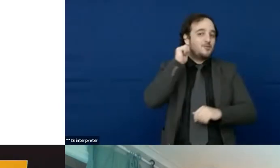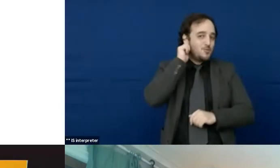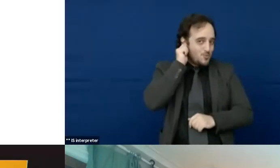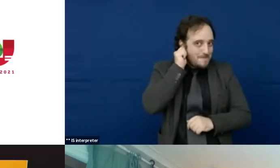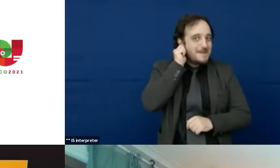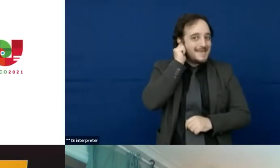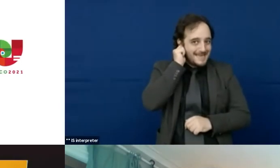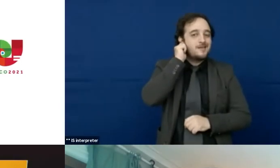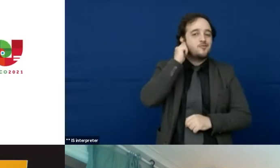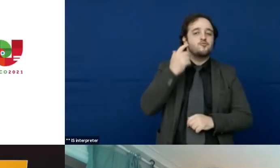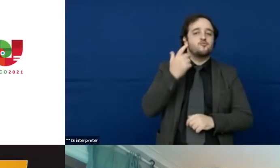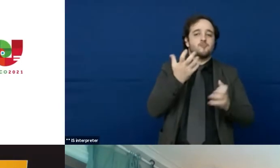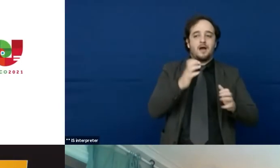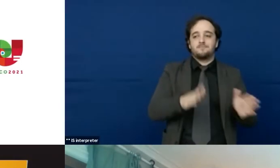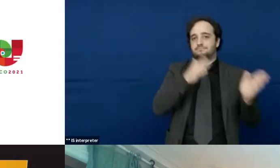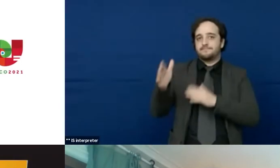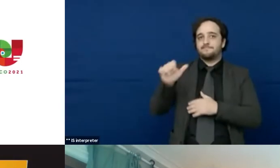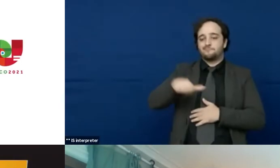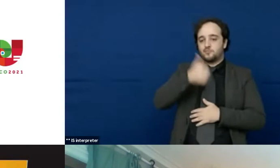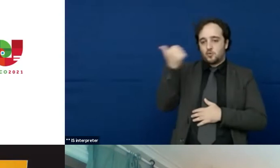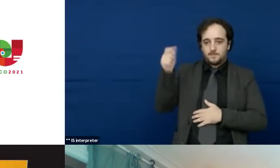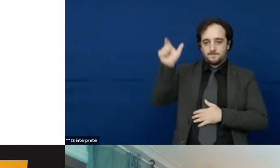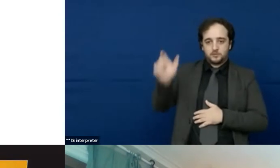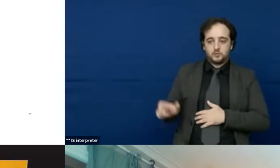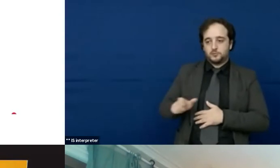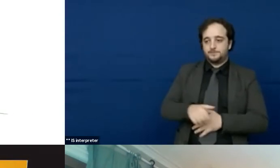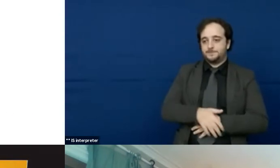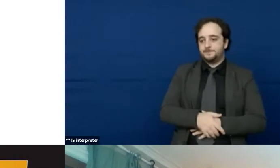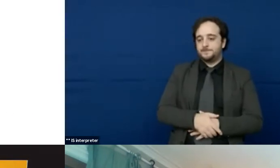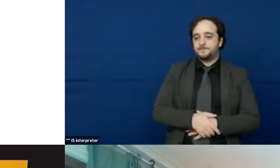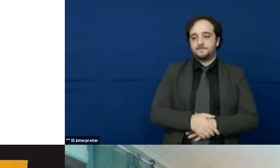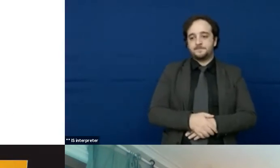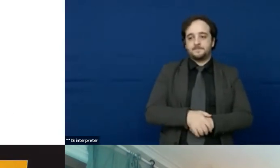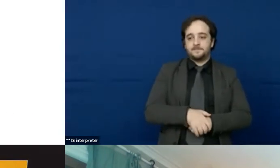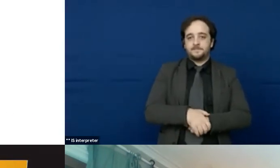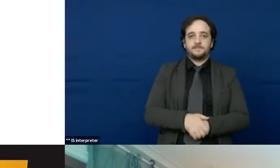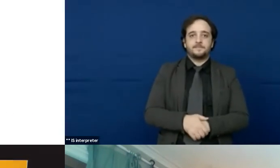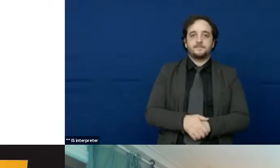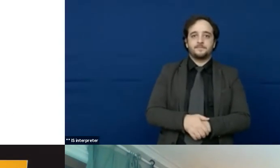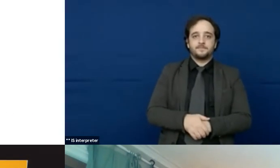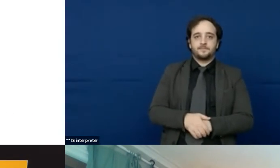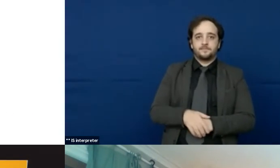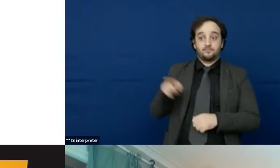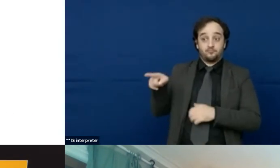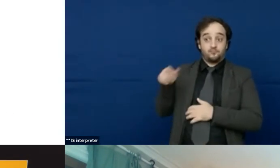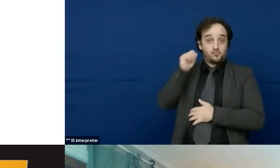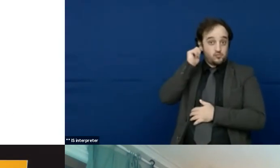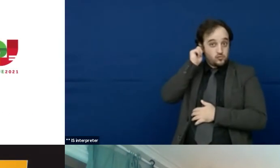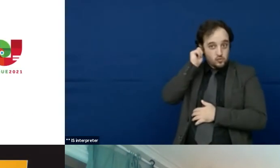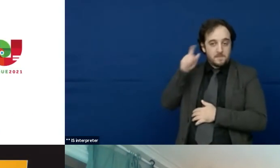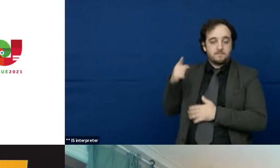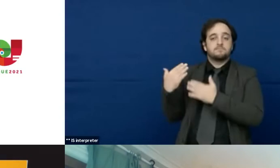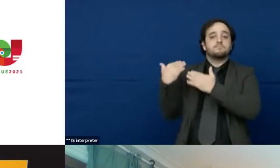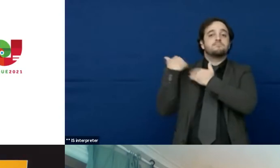Policy Advisor at the Global Coalition on Inclusive and Safe Cities and Spaces for